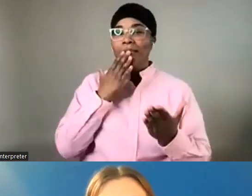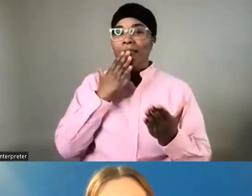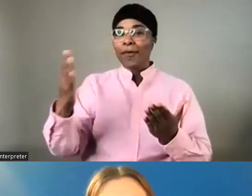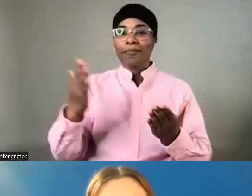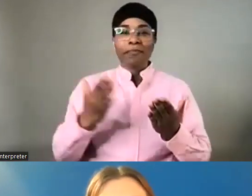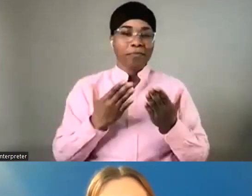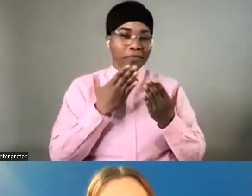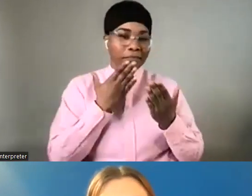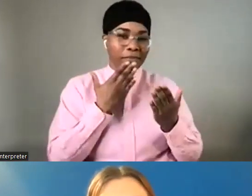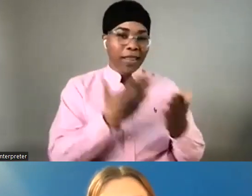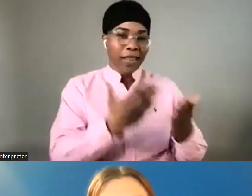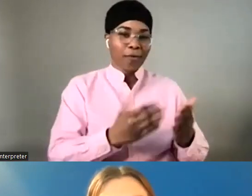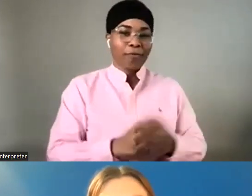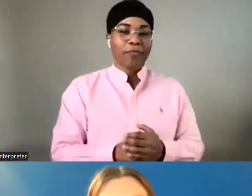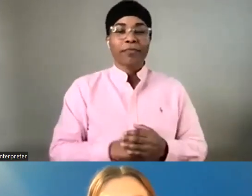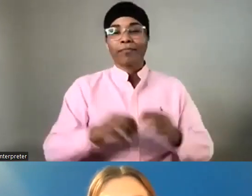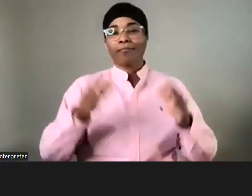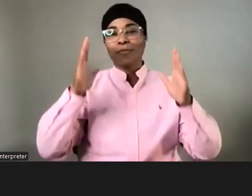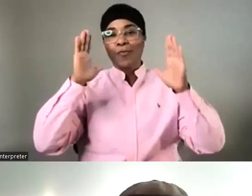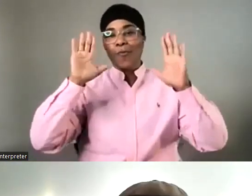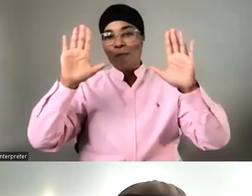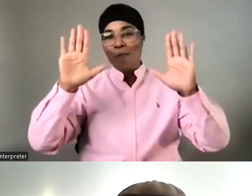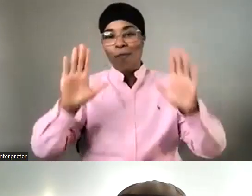Keith. Great presentations,